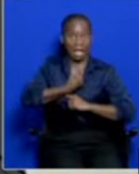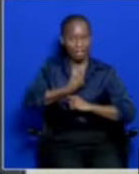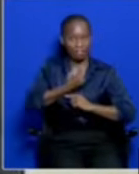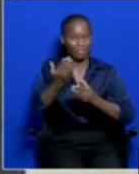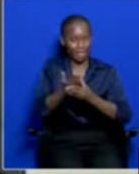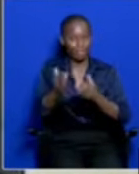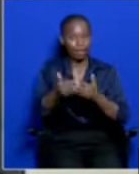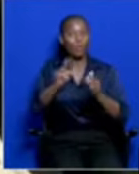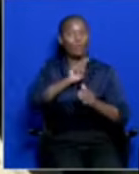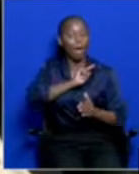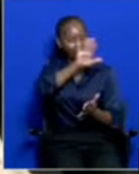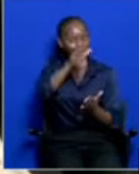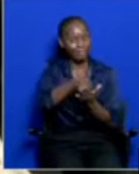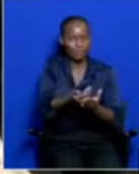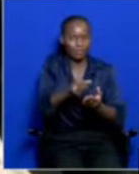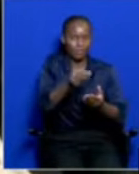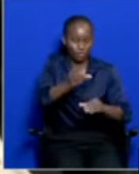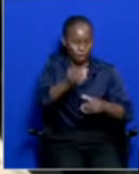matter of Patfontein,